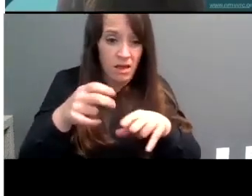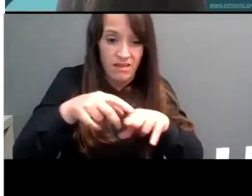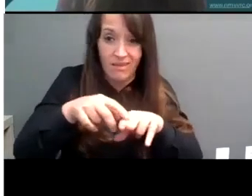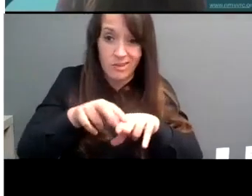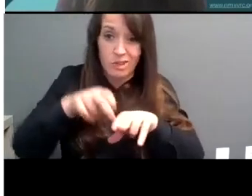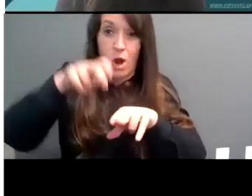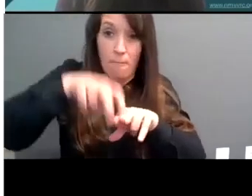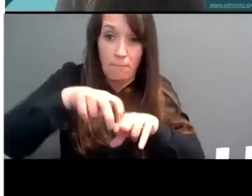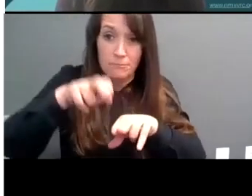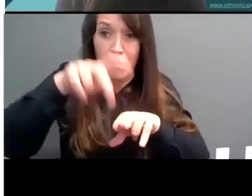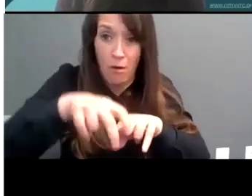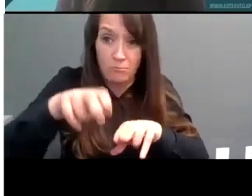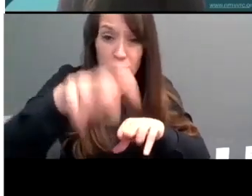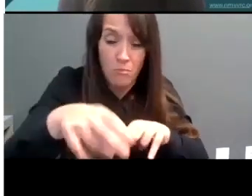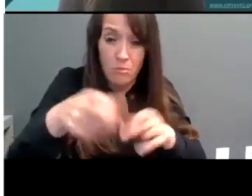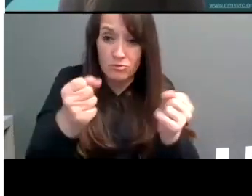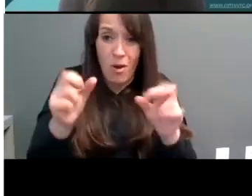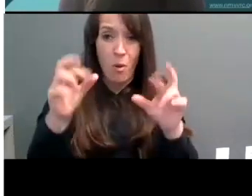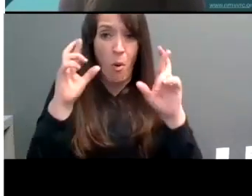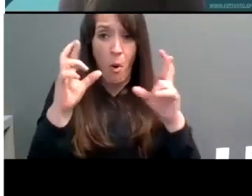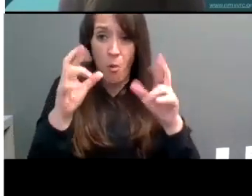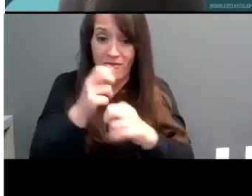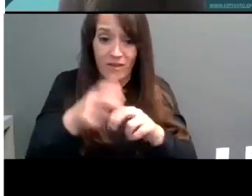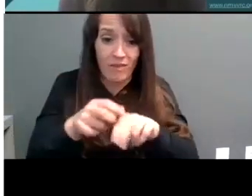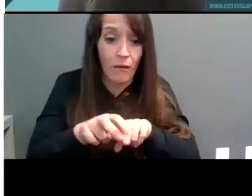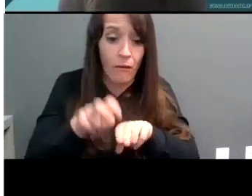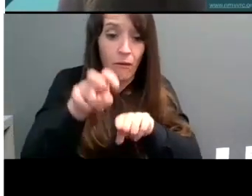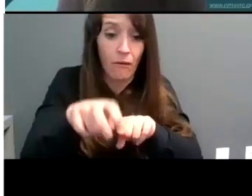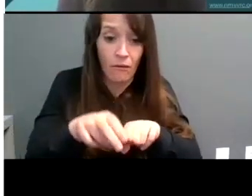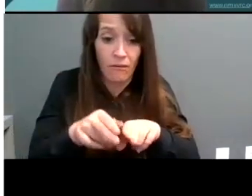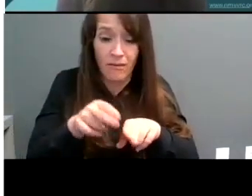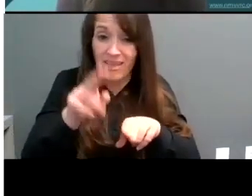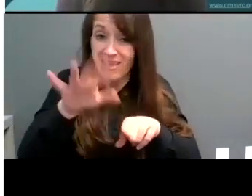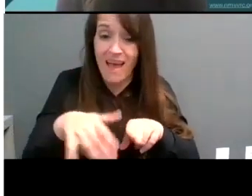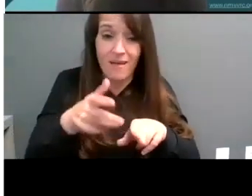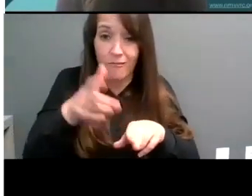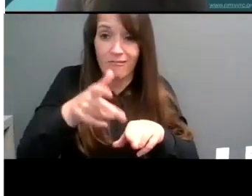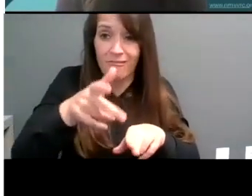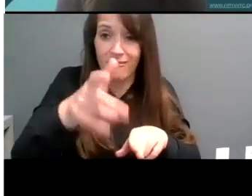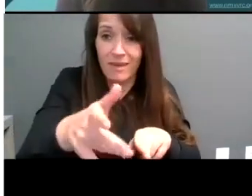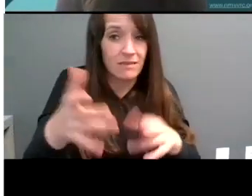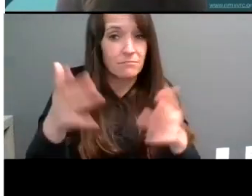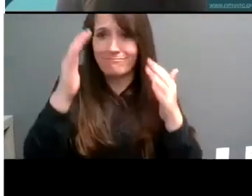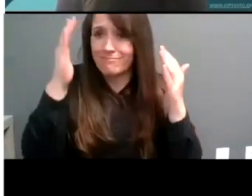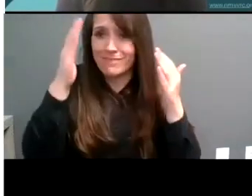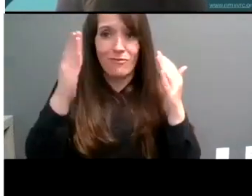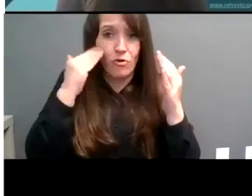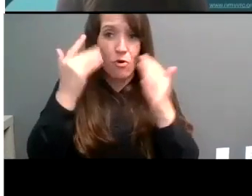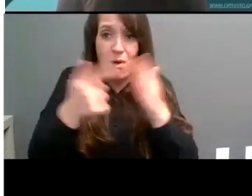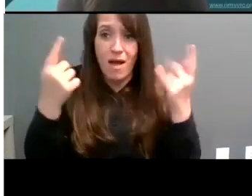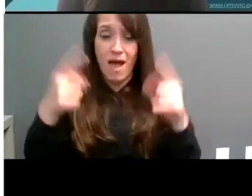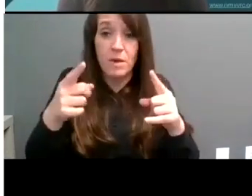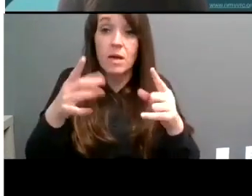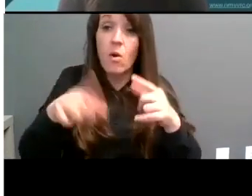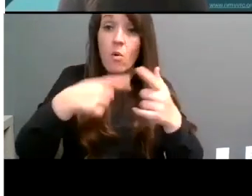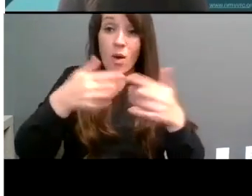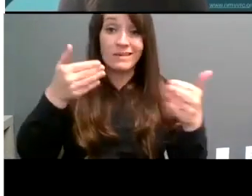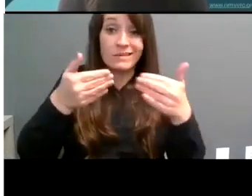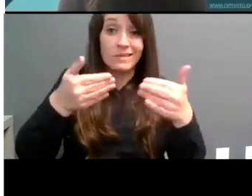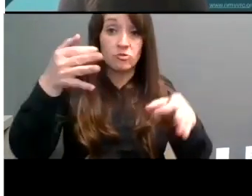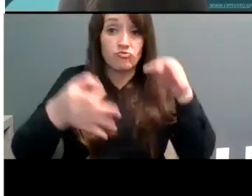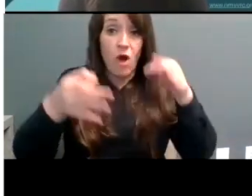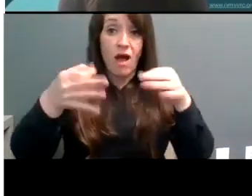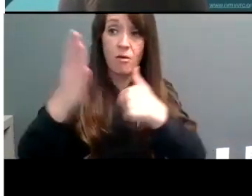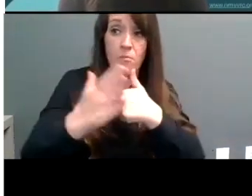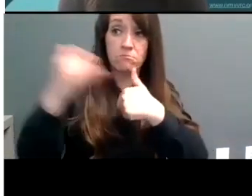right place. As the trial date for the shooting approached, I was subpoenaed to testify in court. When I asked if I would be allowed to